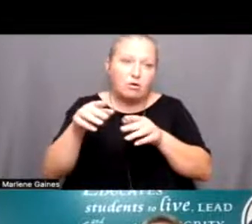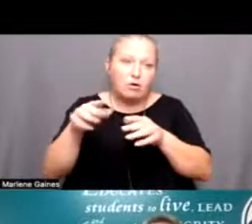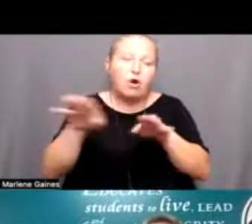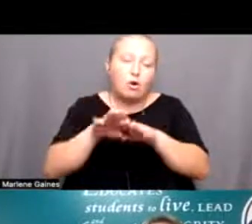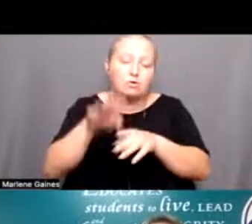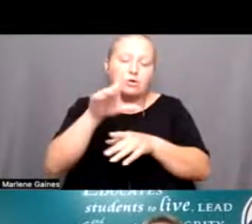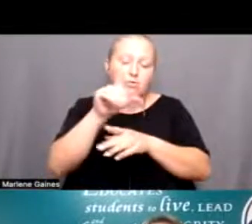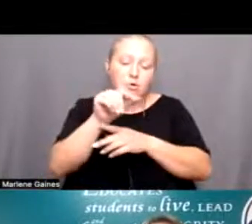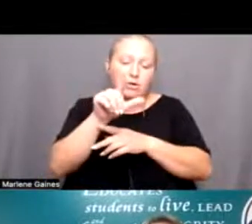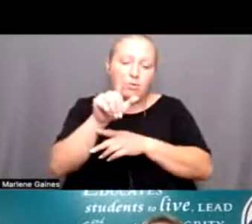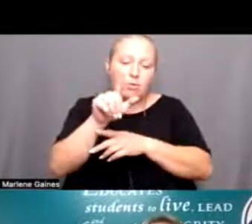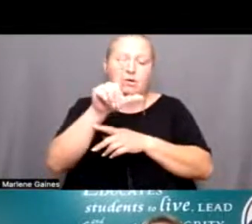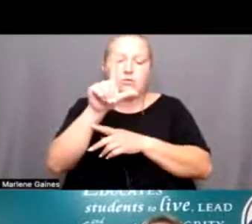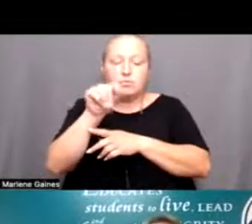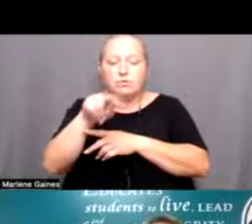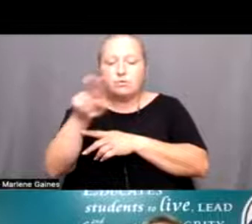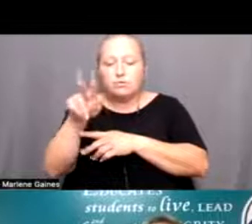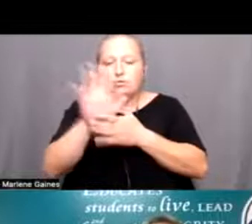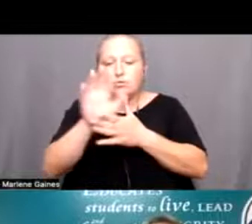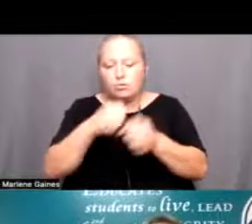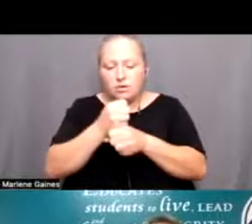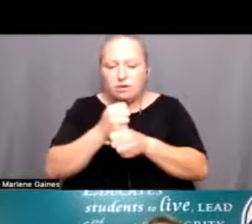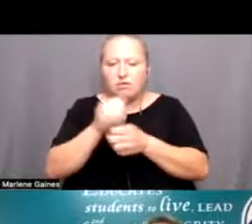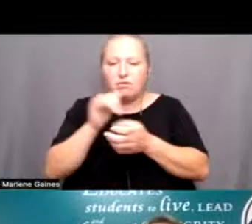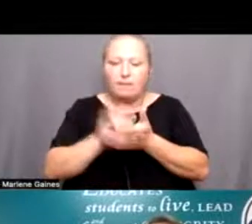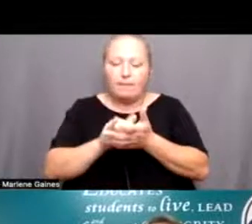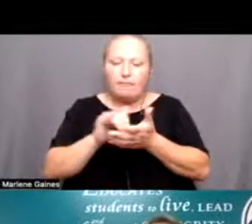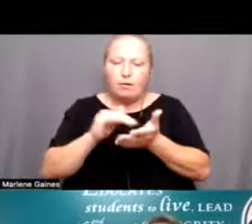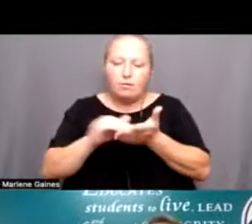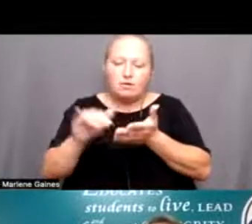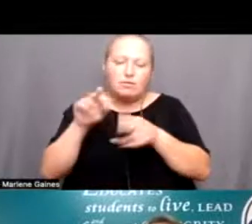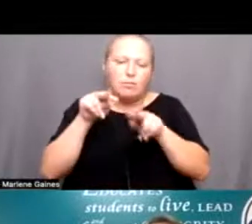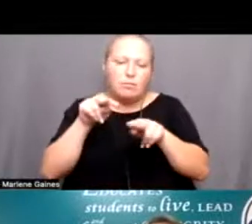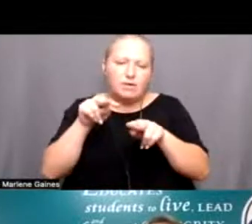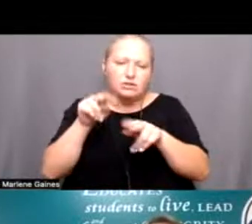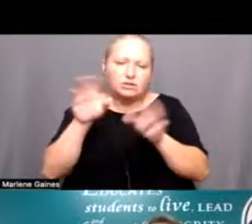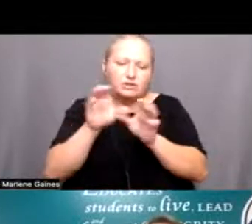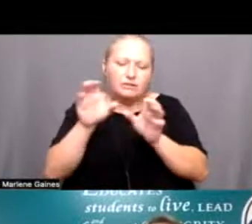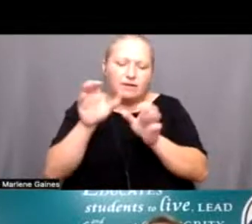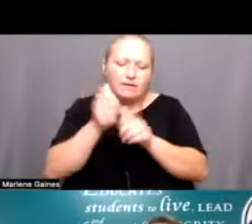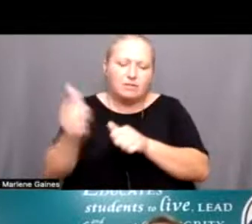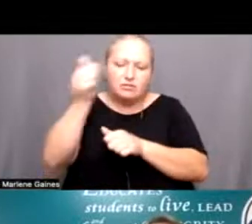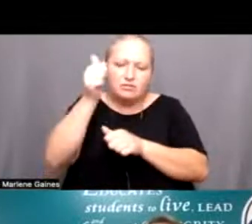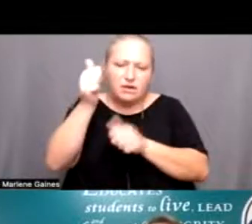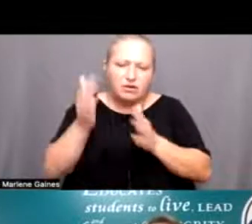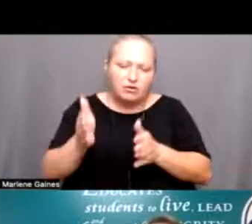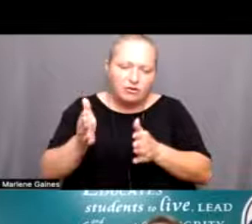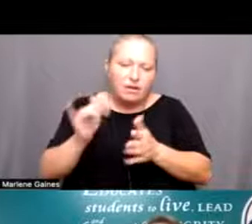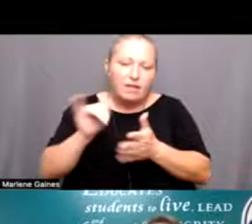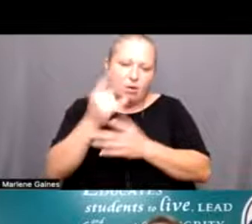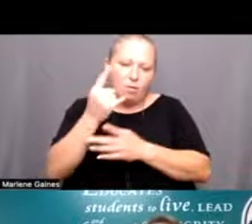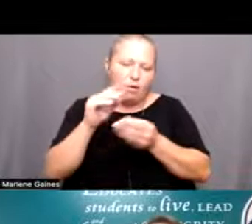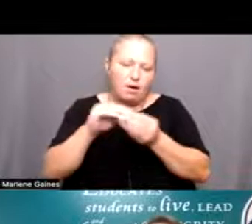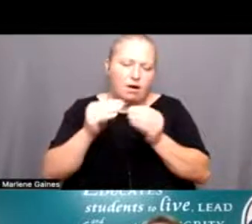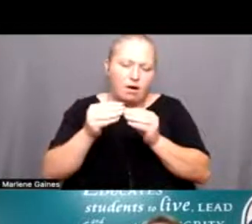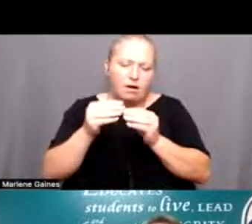2021-2022 school year. So that was the release of probationary certificated administrator. So that is our one item to read out, and we